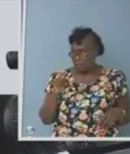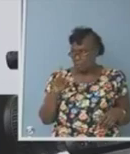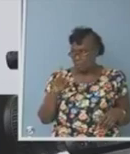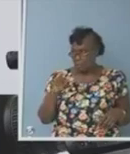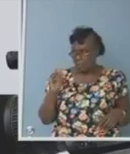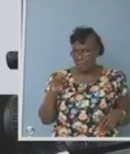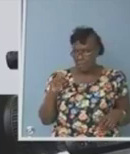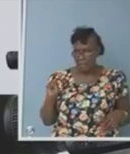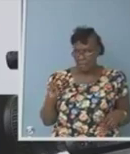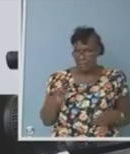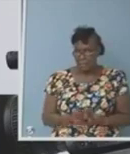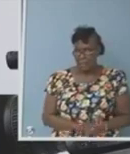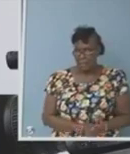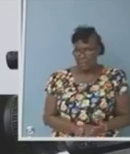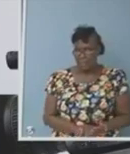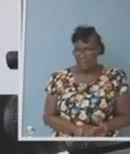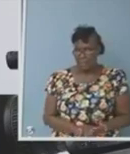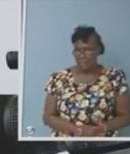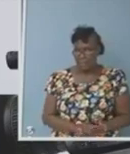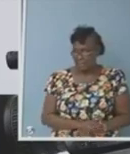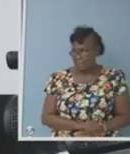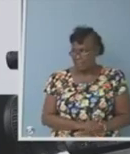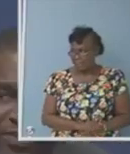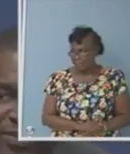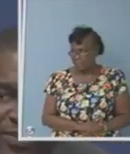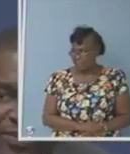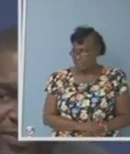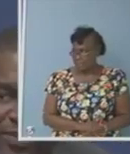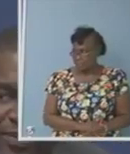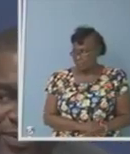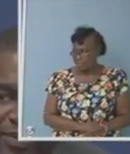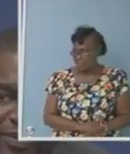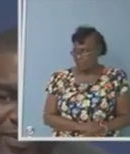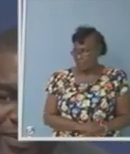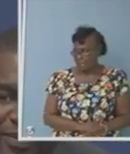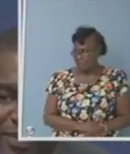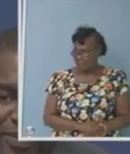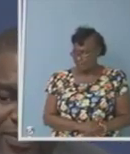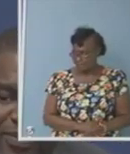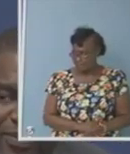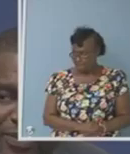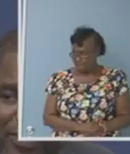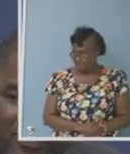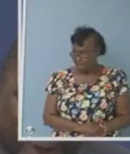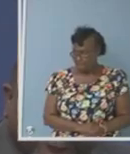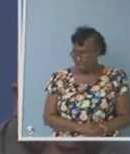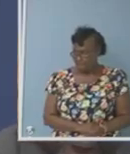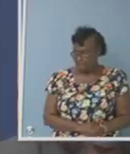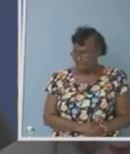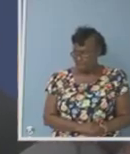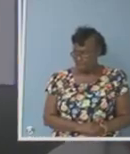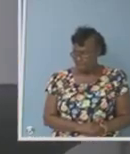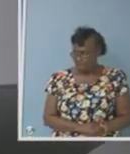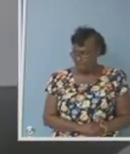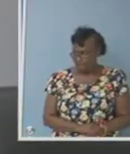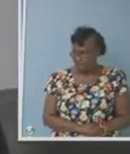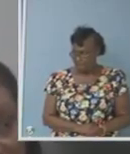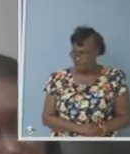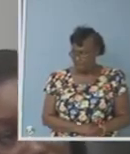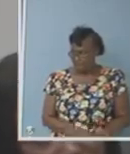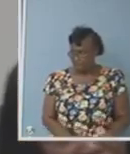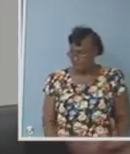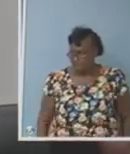So can we reinforce that, please? Well, I would hand that question over to the